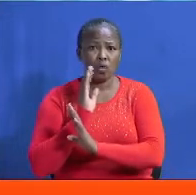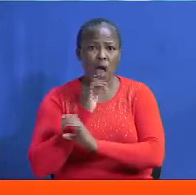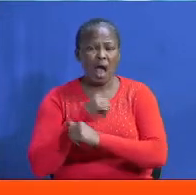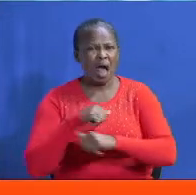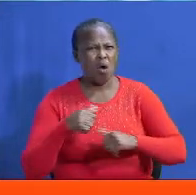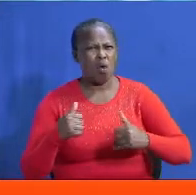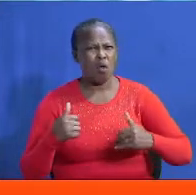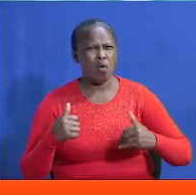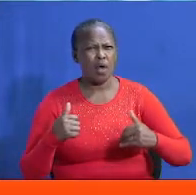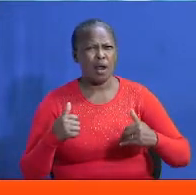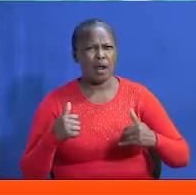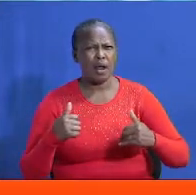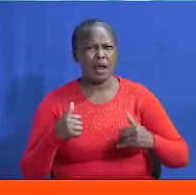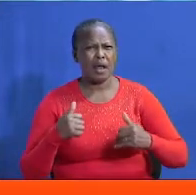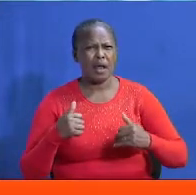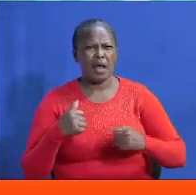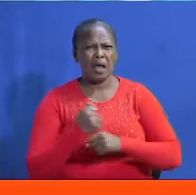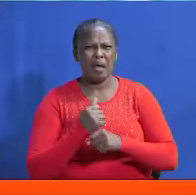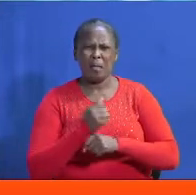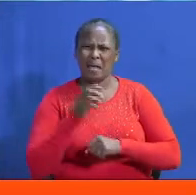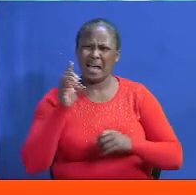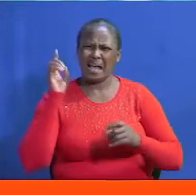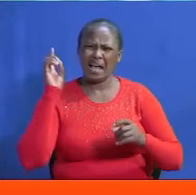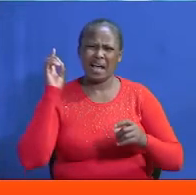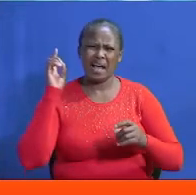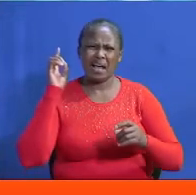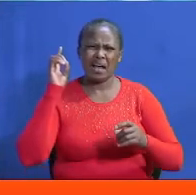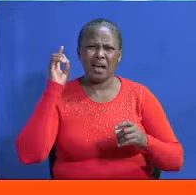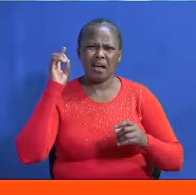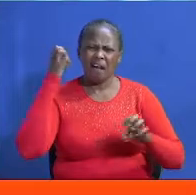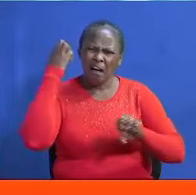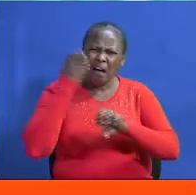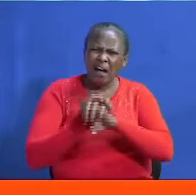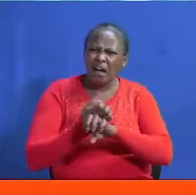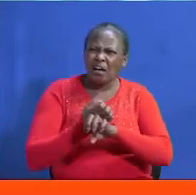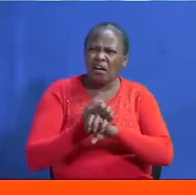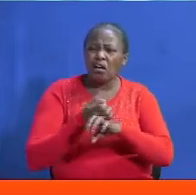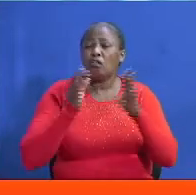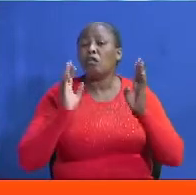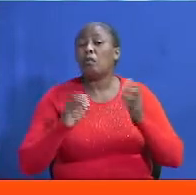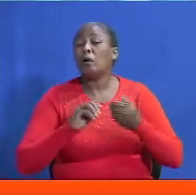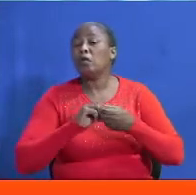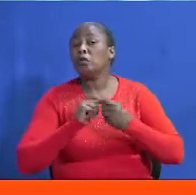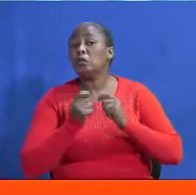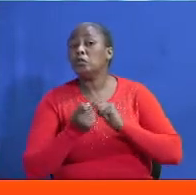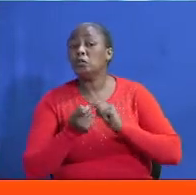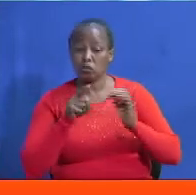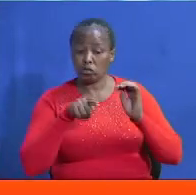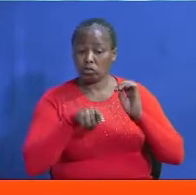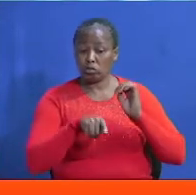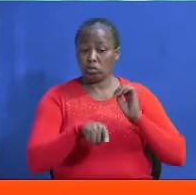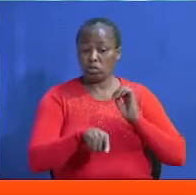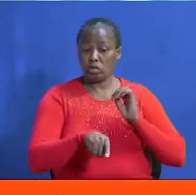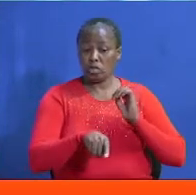so that makes it very difficult for someone to change anything that is in the blockchain, mm-hmm.